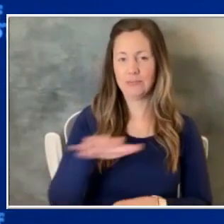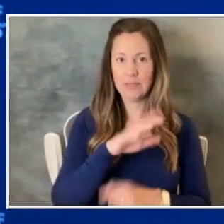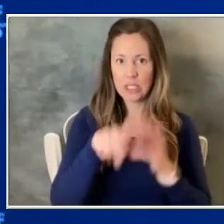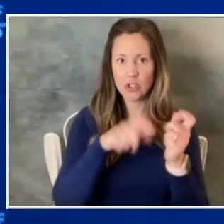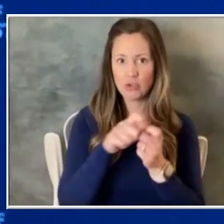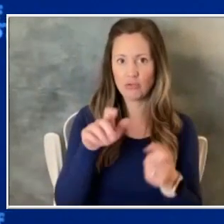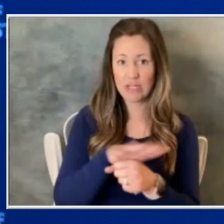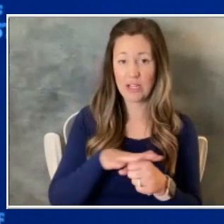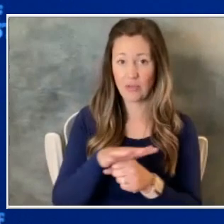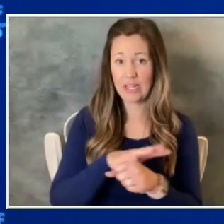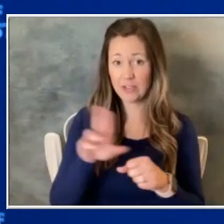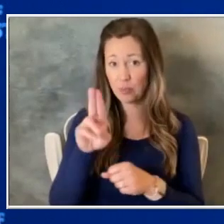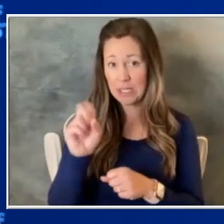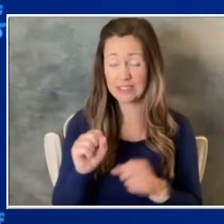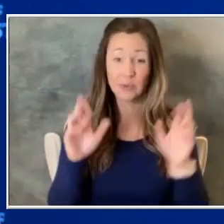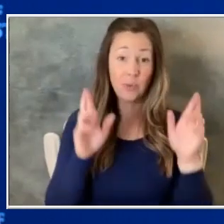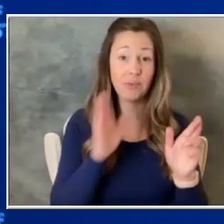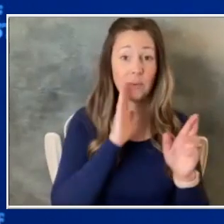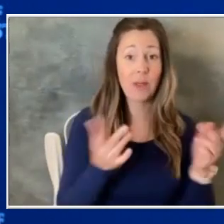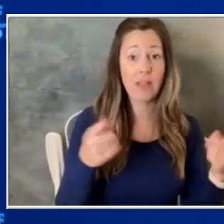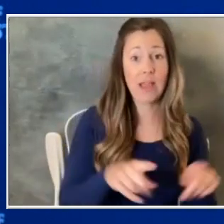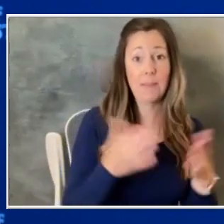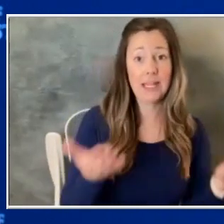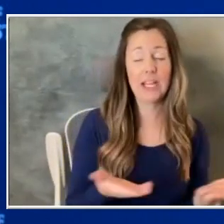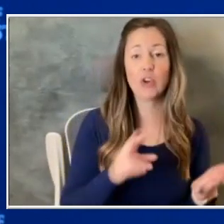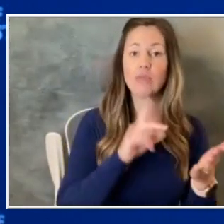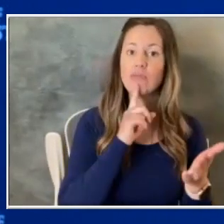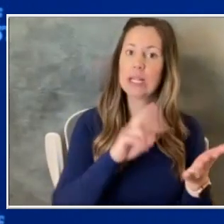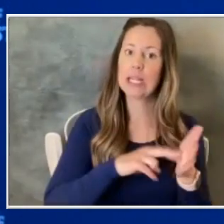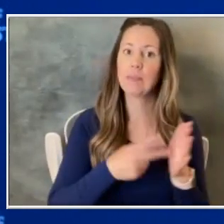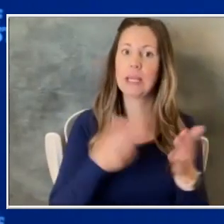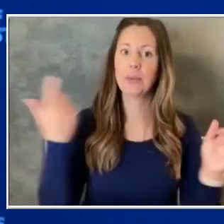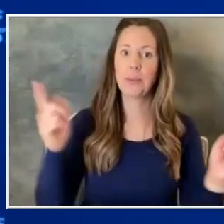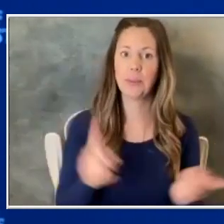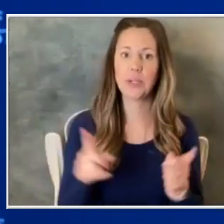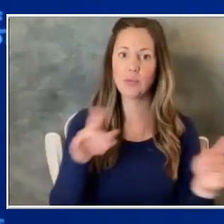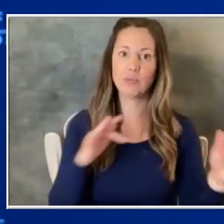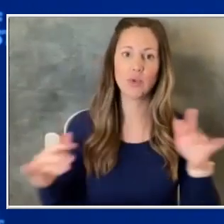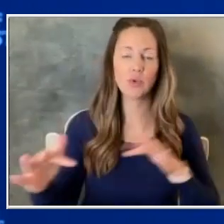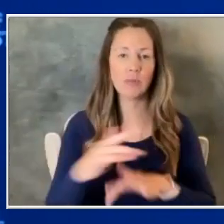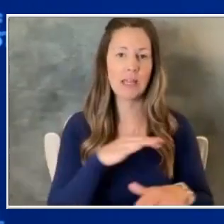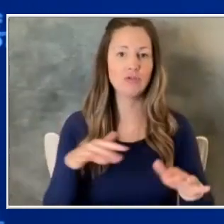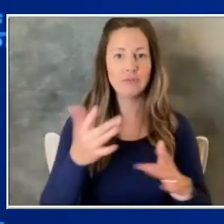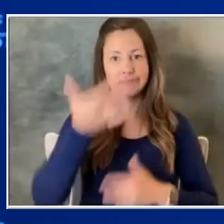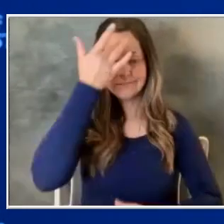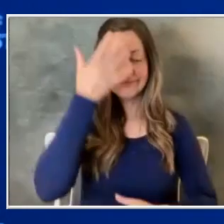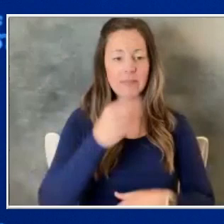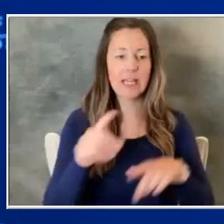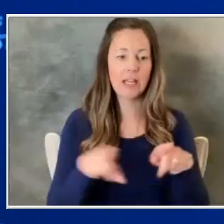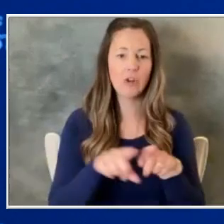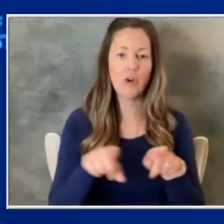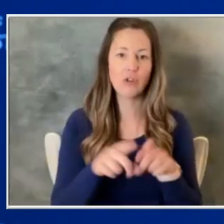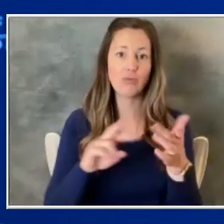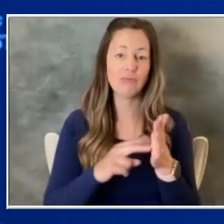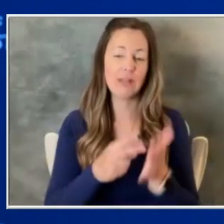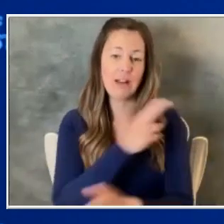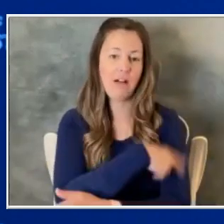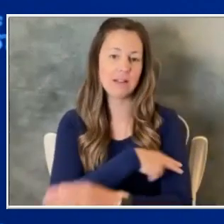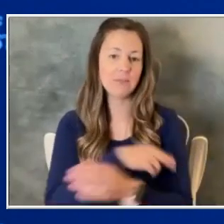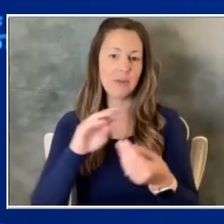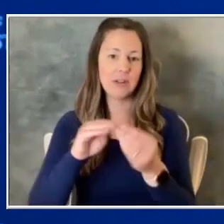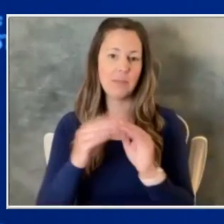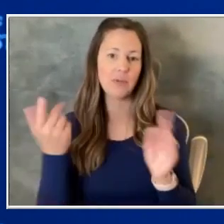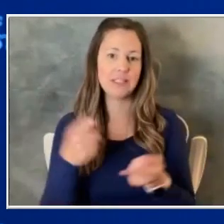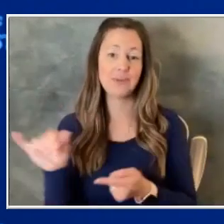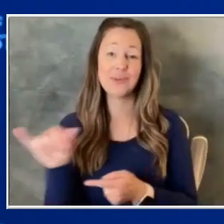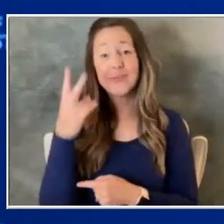will happen here. That means basically decreased circulation of the virus, and then of course leading to decreased hospitalization. So we'll just wait and see